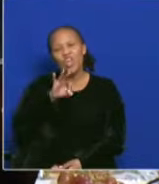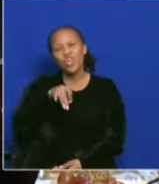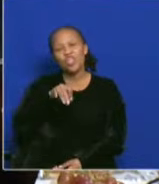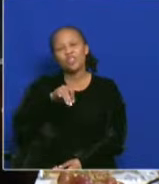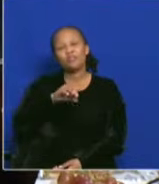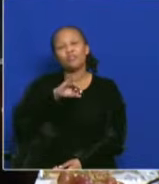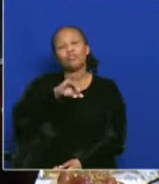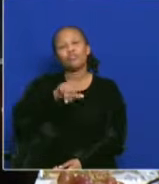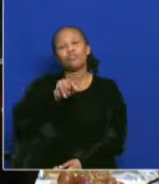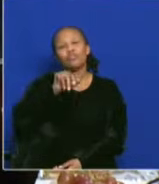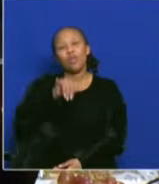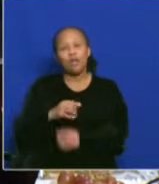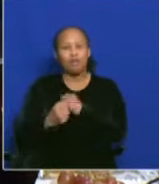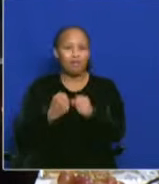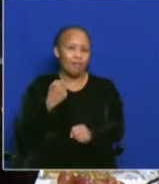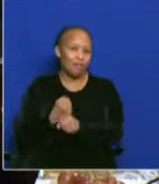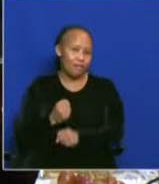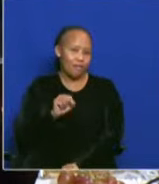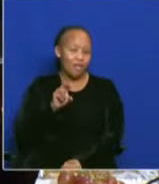and that's at page